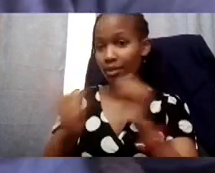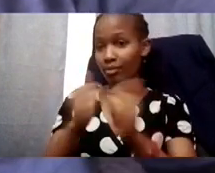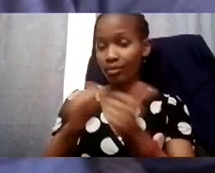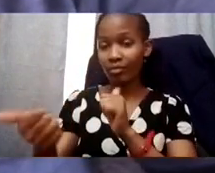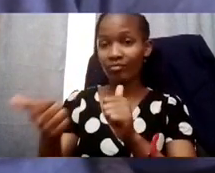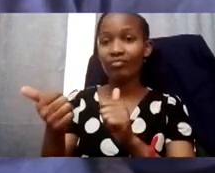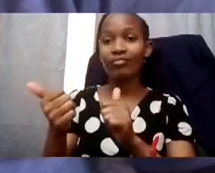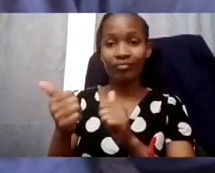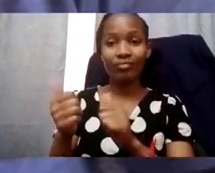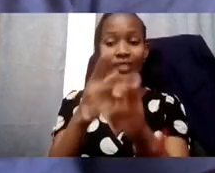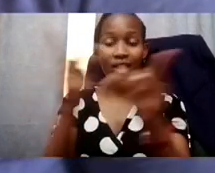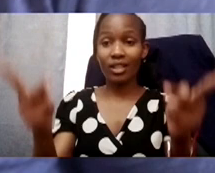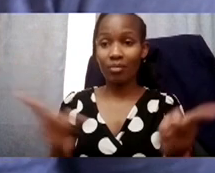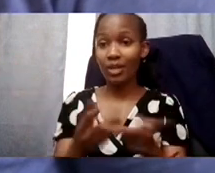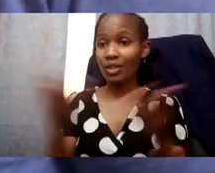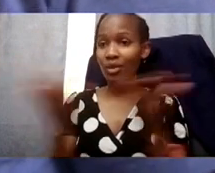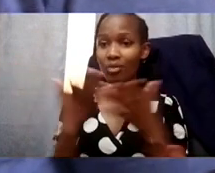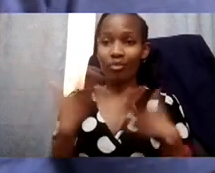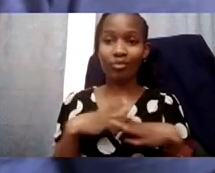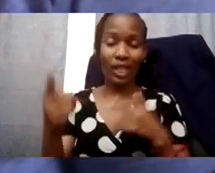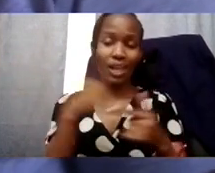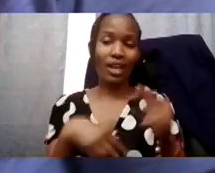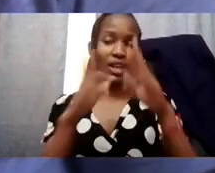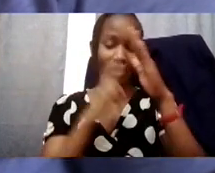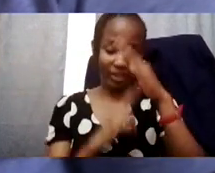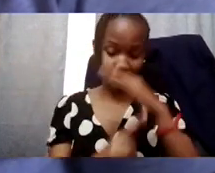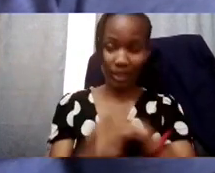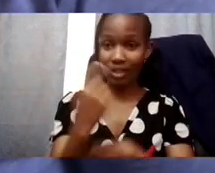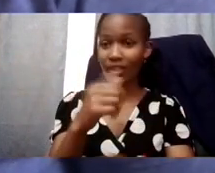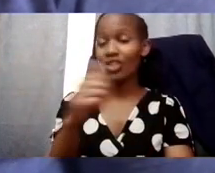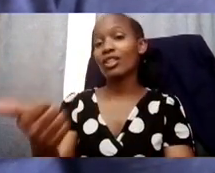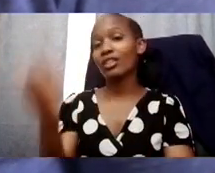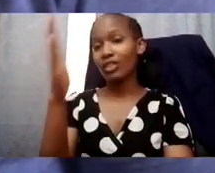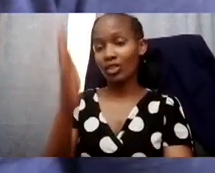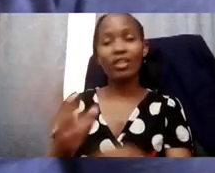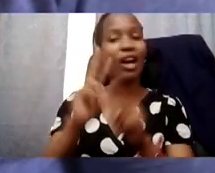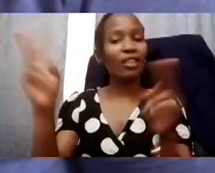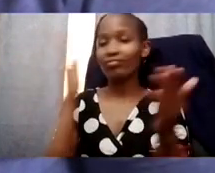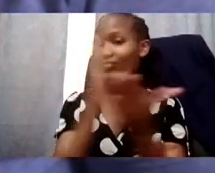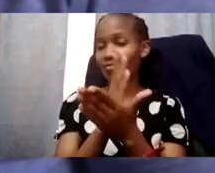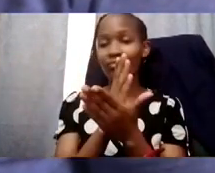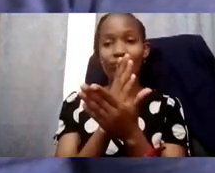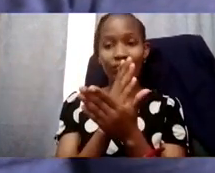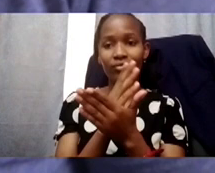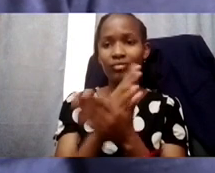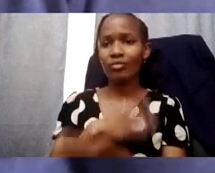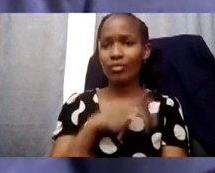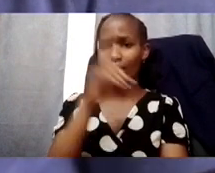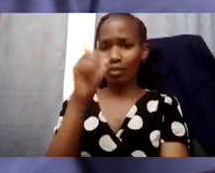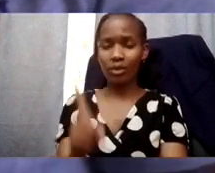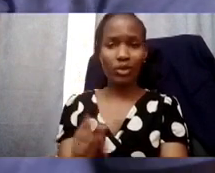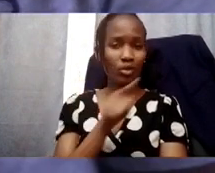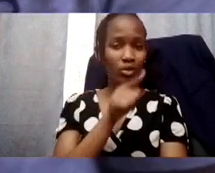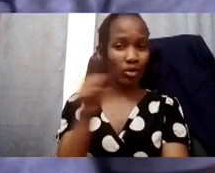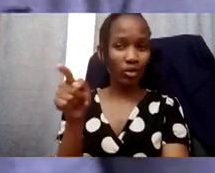place where people come and respect one another. Yes, that's very true. Bernard, my question to you is, in